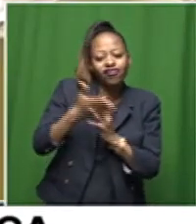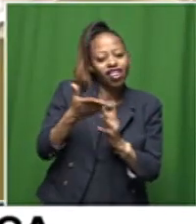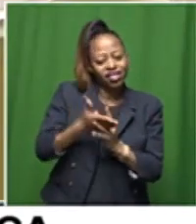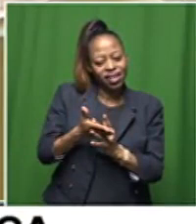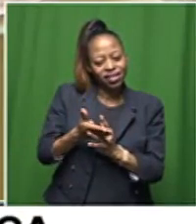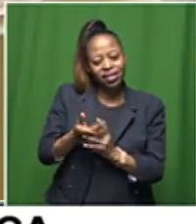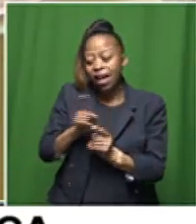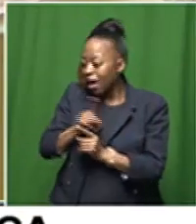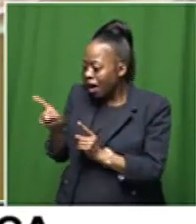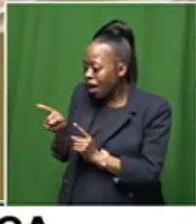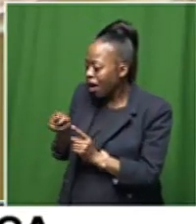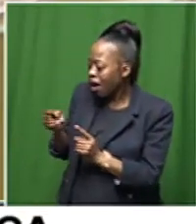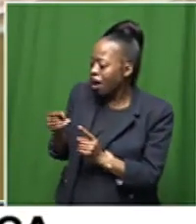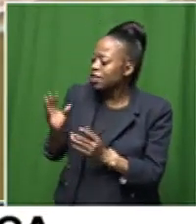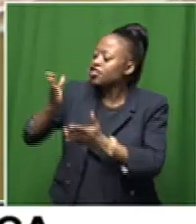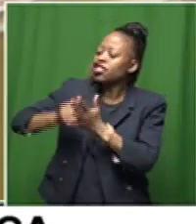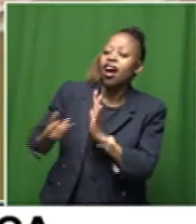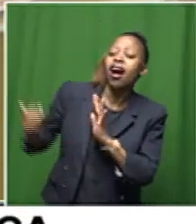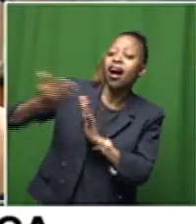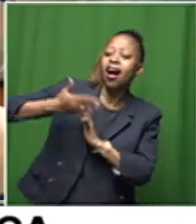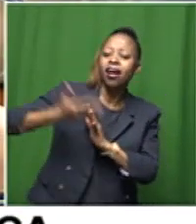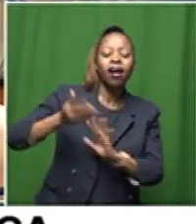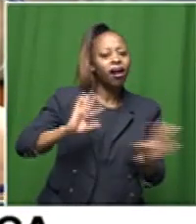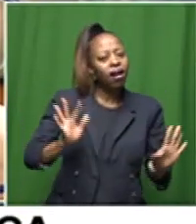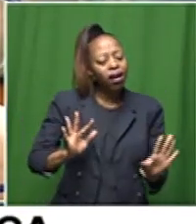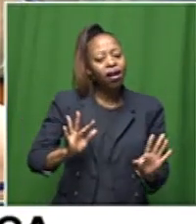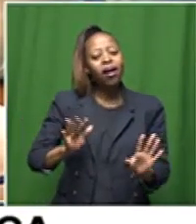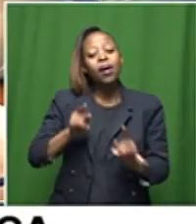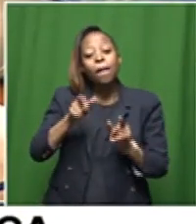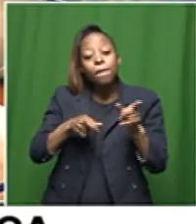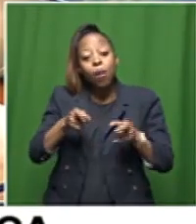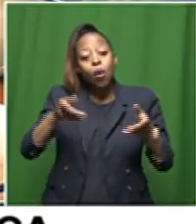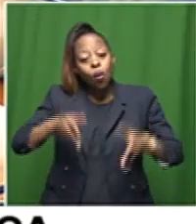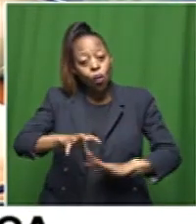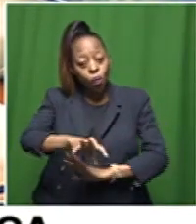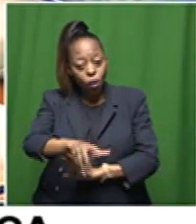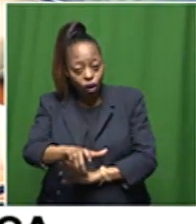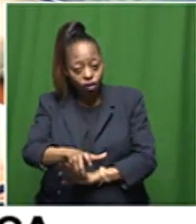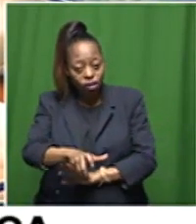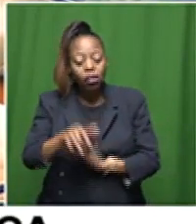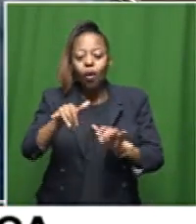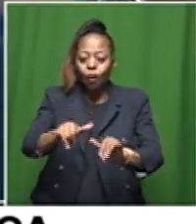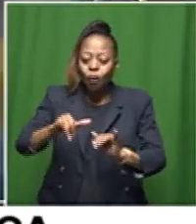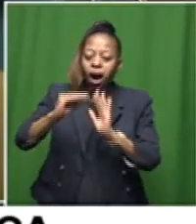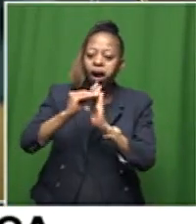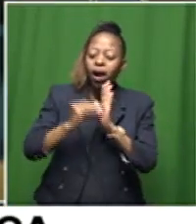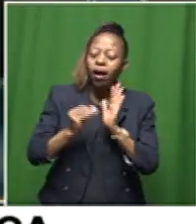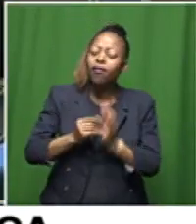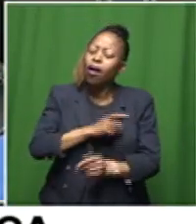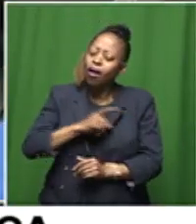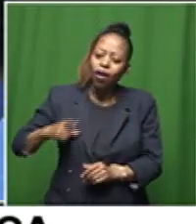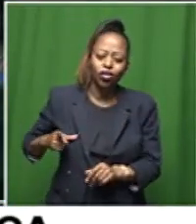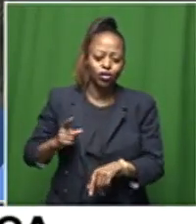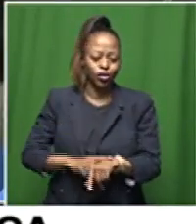project that has been solely meant for the patients in our province who have been on the waiting list for a very long